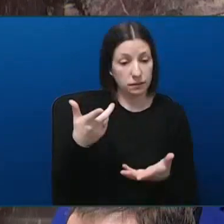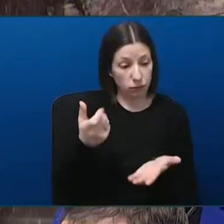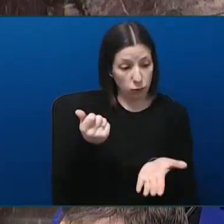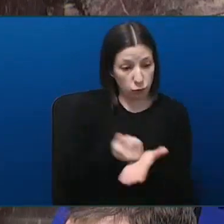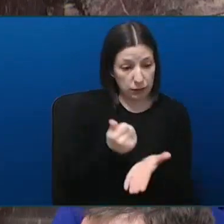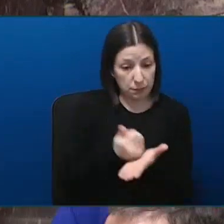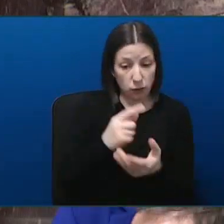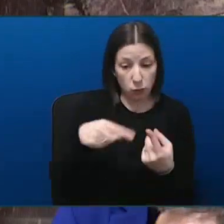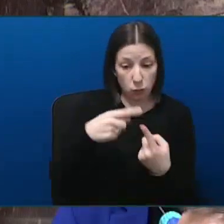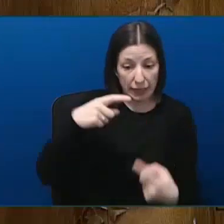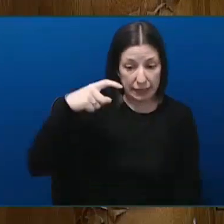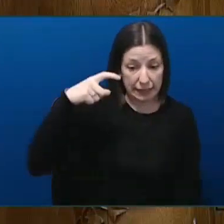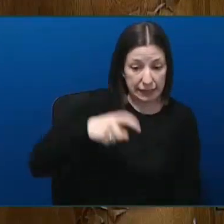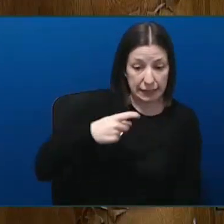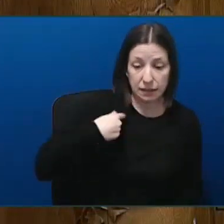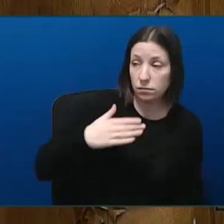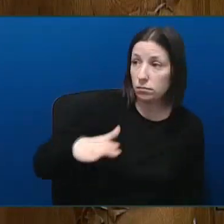it?